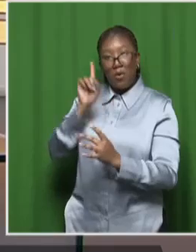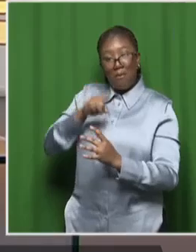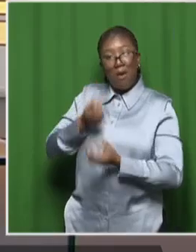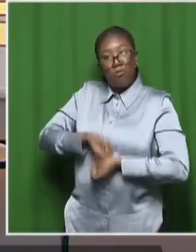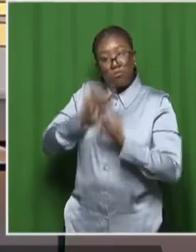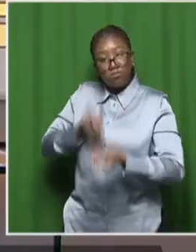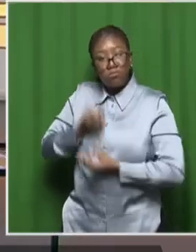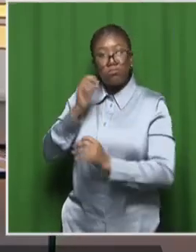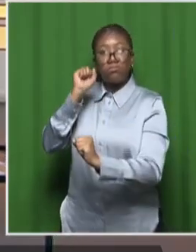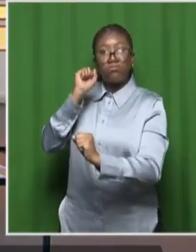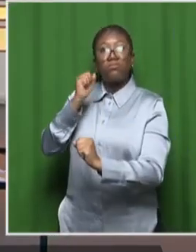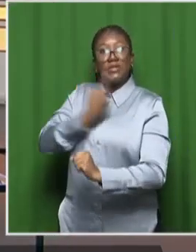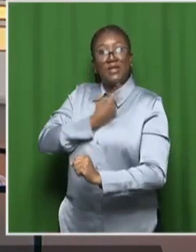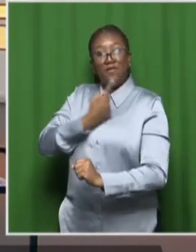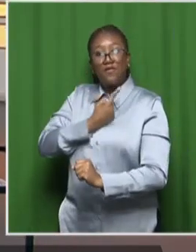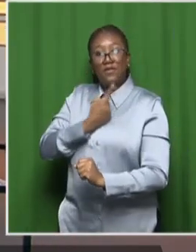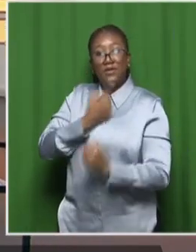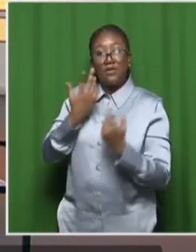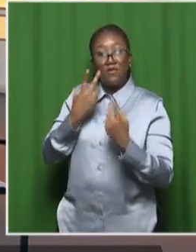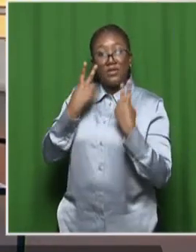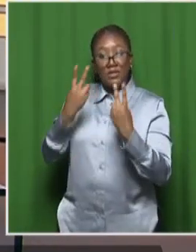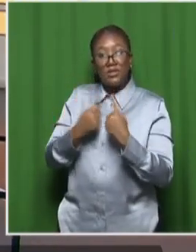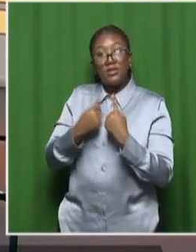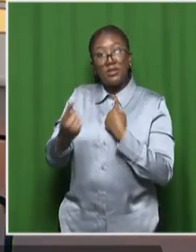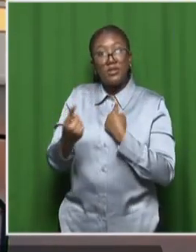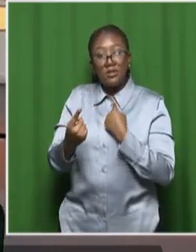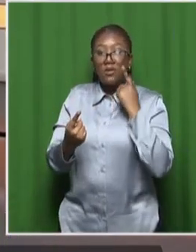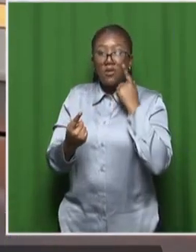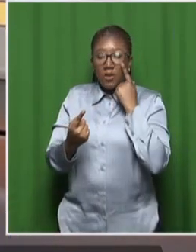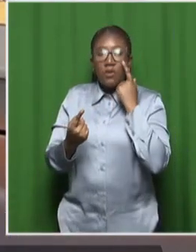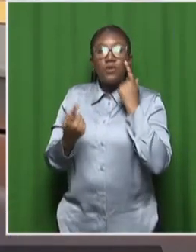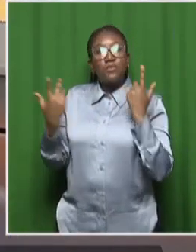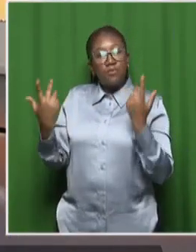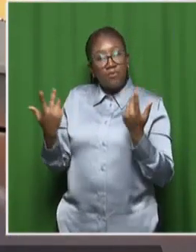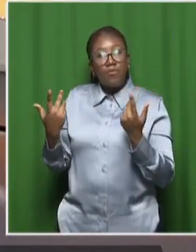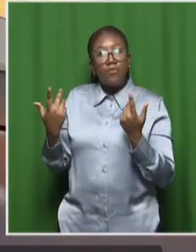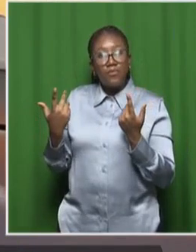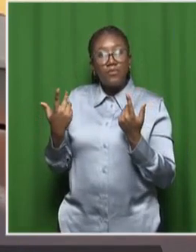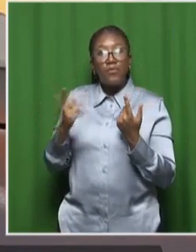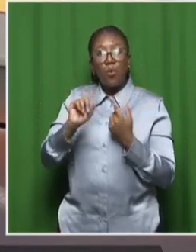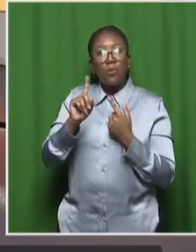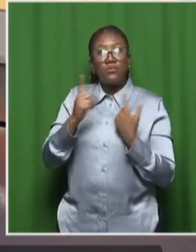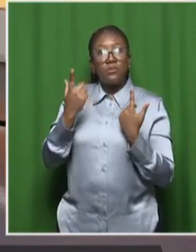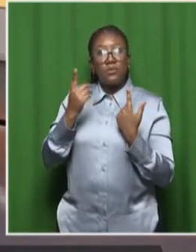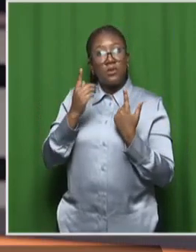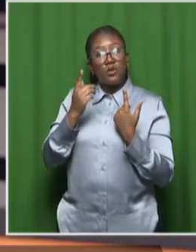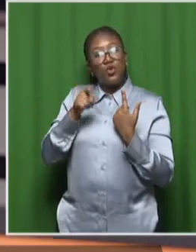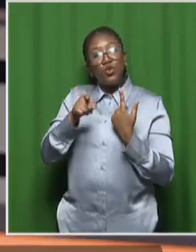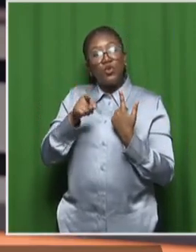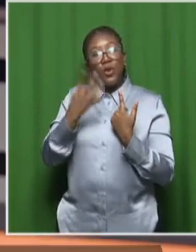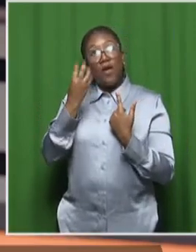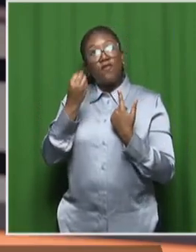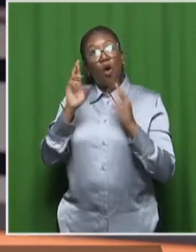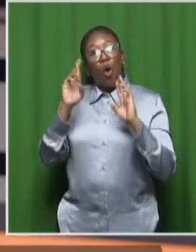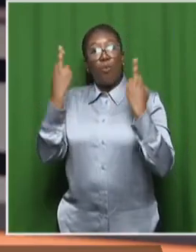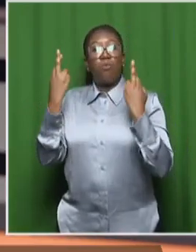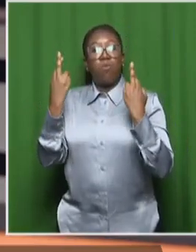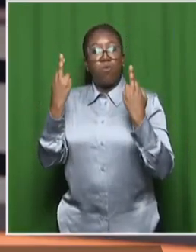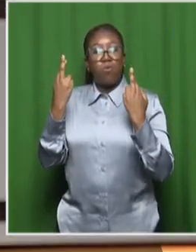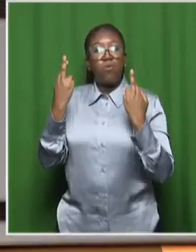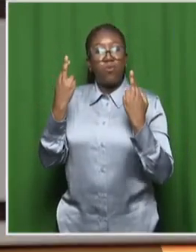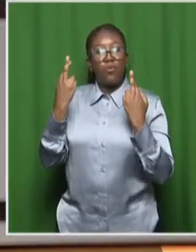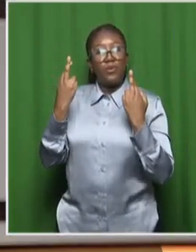so looking at what's come through as well, I mean, what gives you hope? What gives me